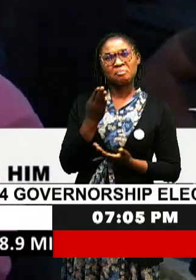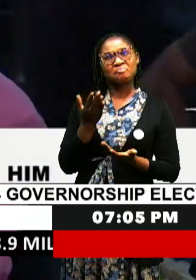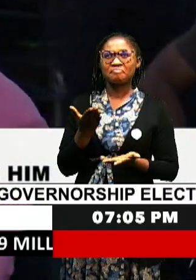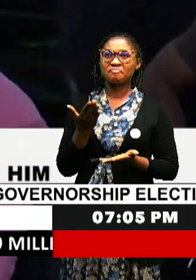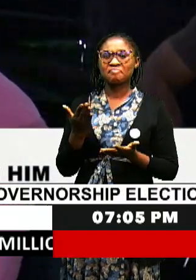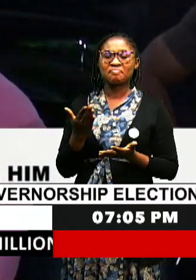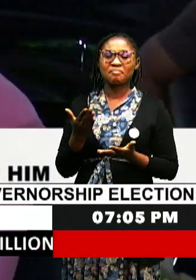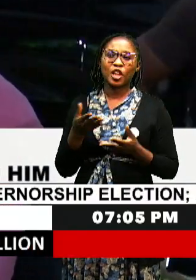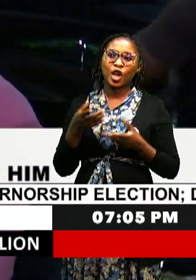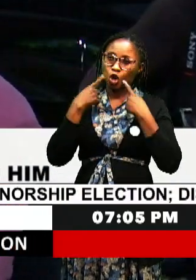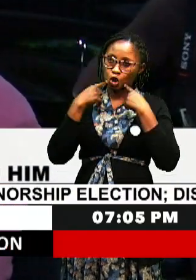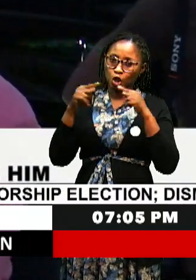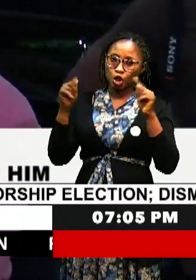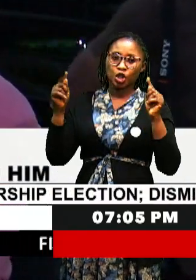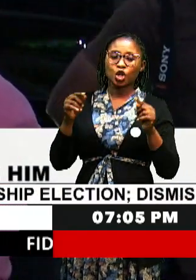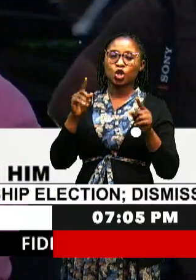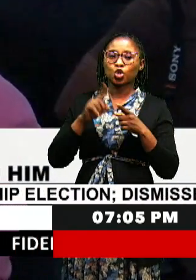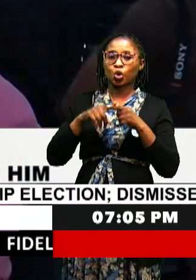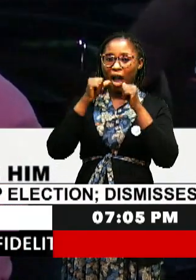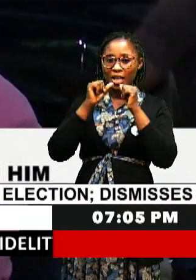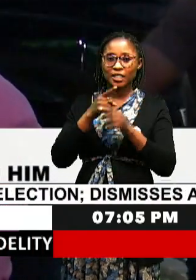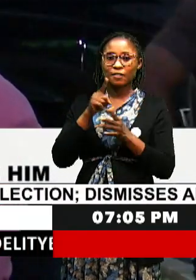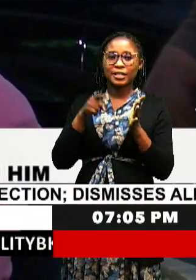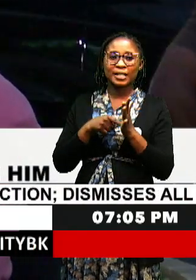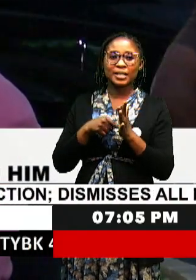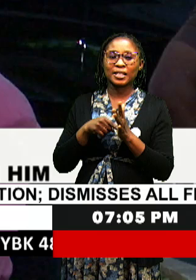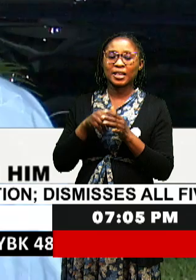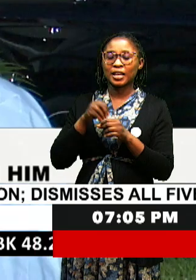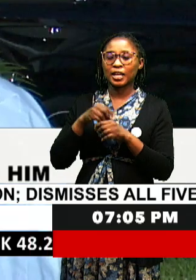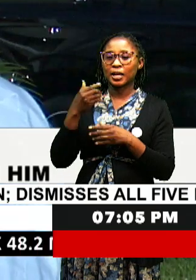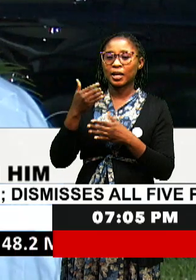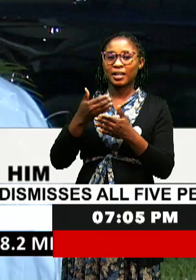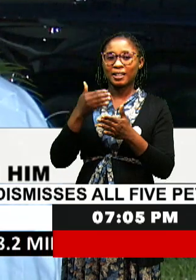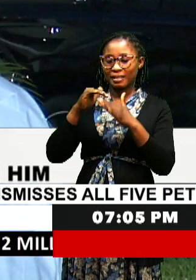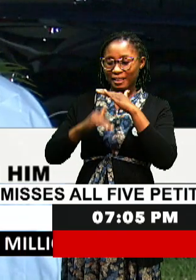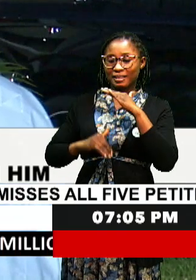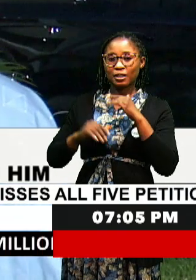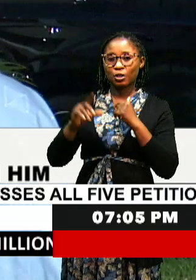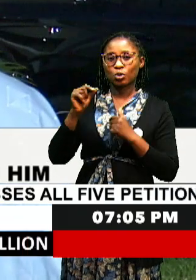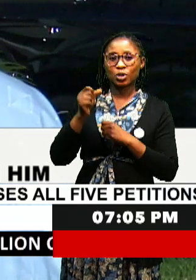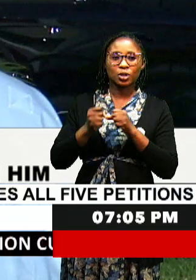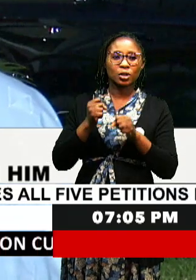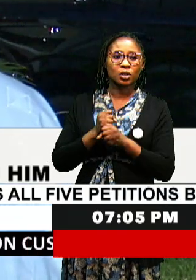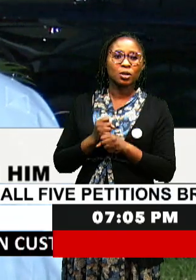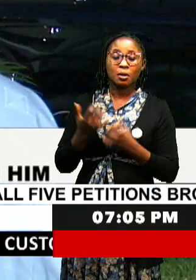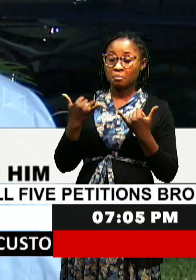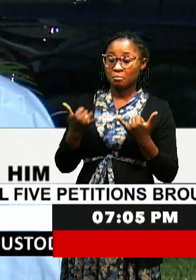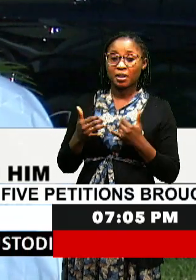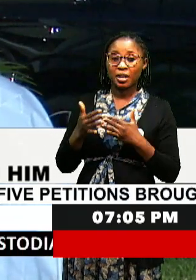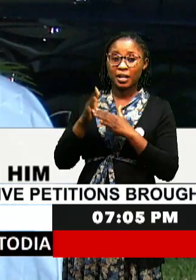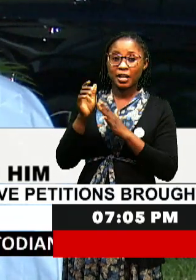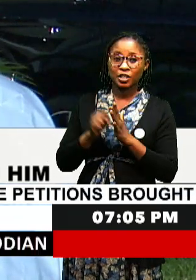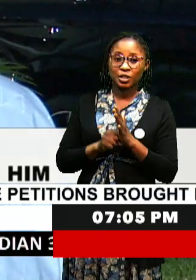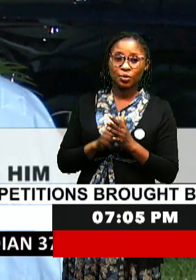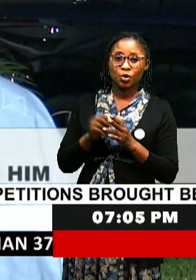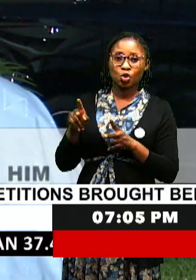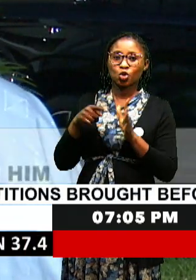a headway where we'll achieve this less than 20 years. The President's leadership, his political